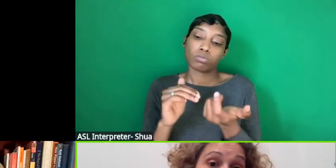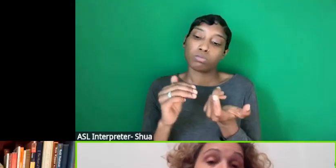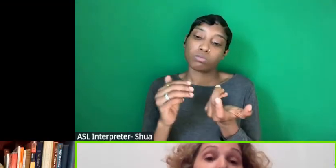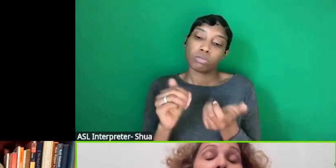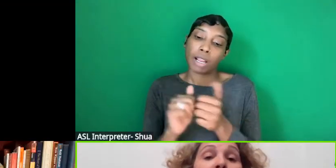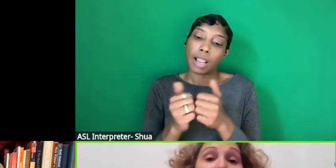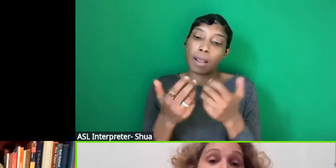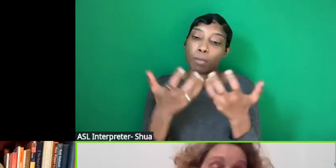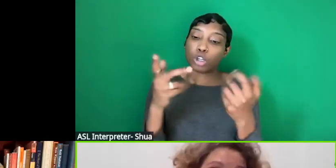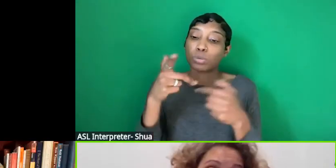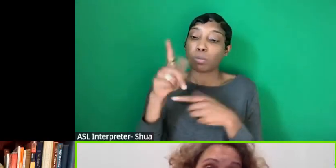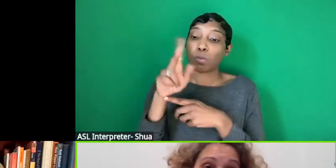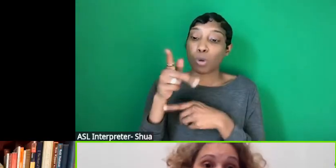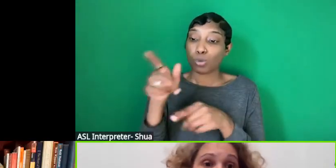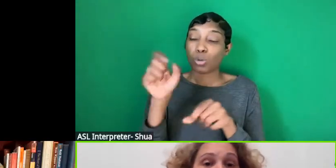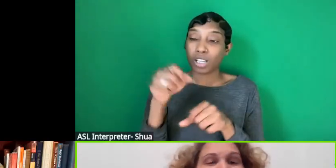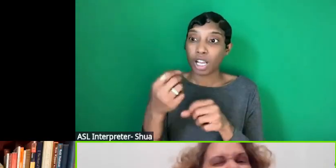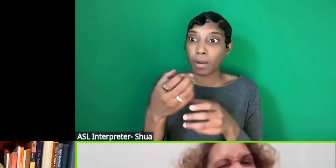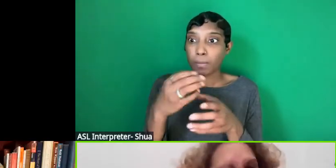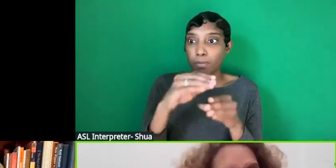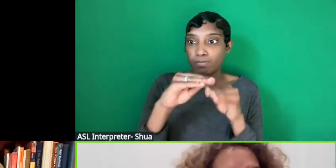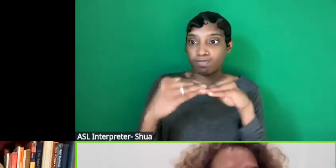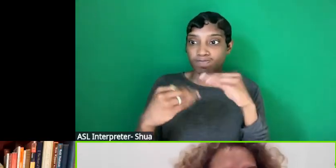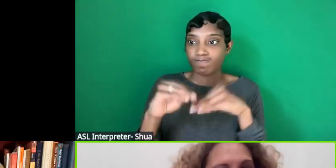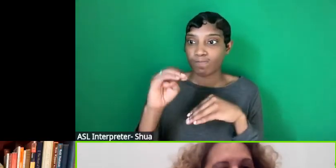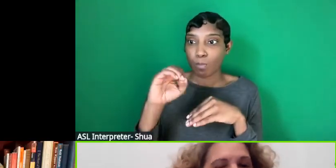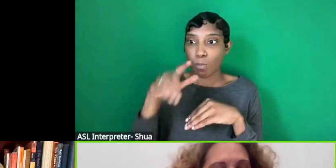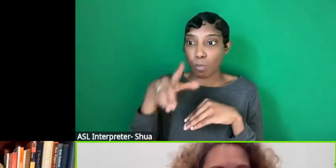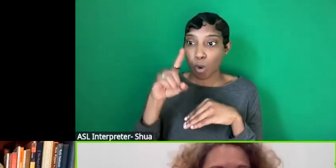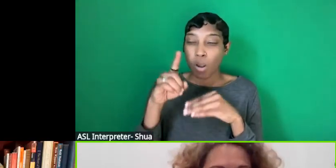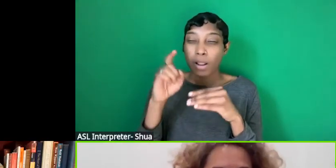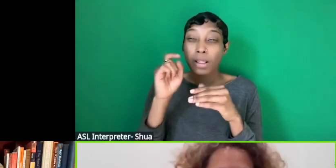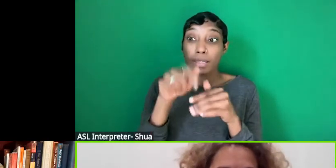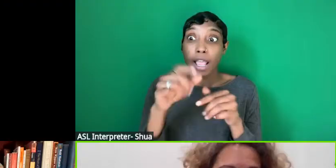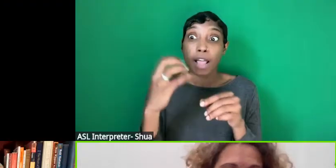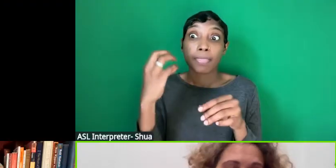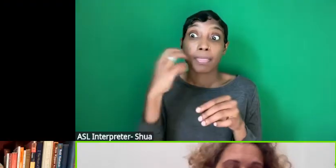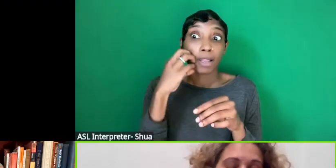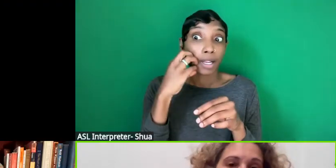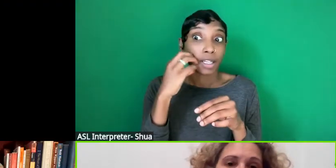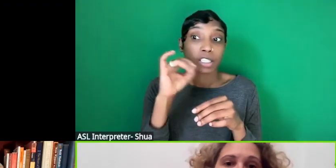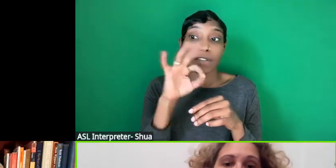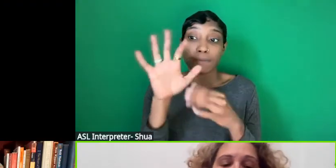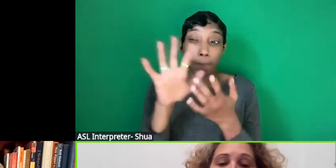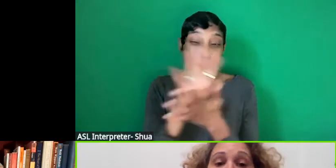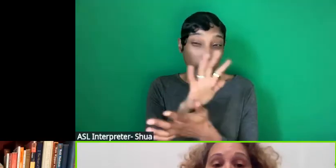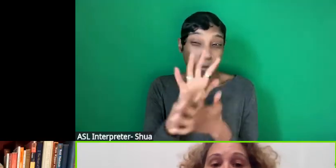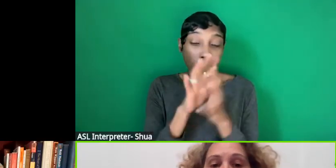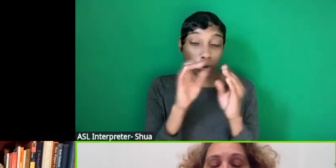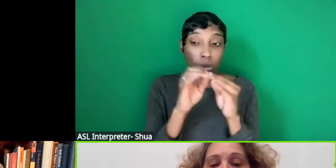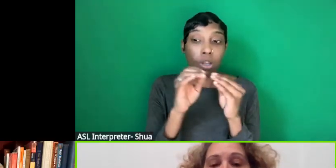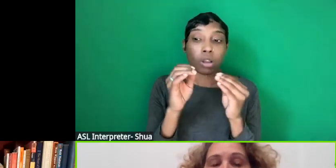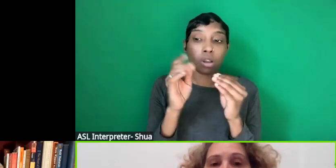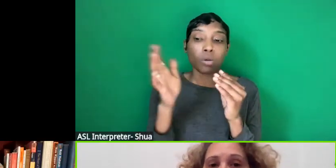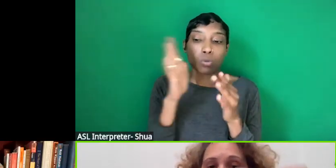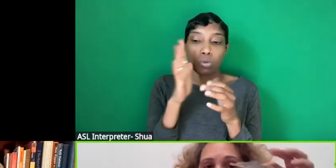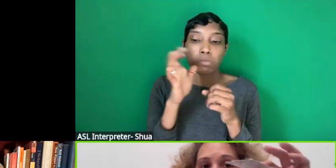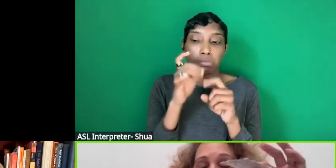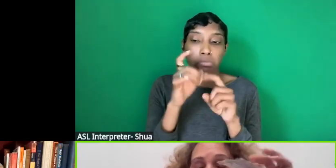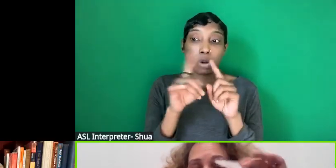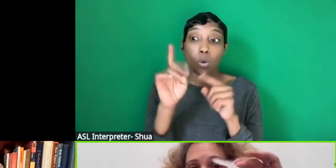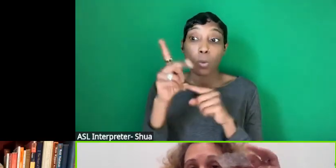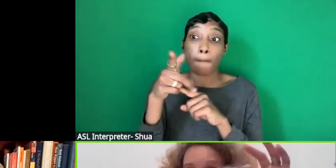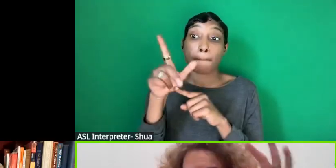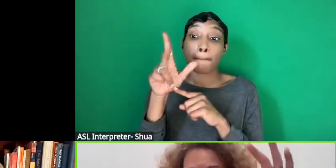into your mold. The caliper, which is the thickness of that sheet of paper, is going to be different. So when the pulp